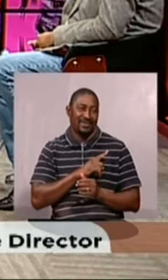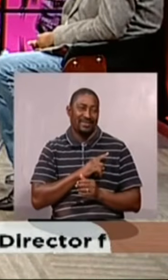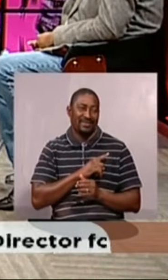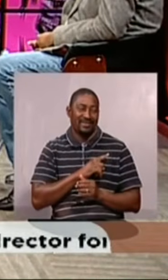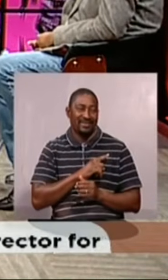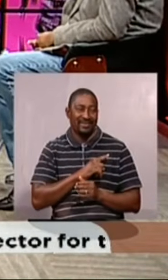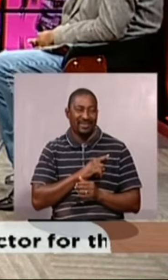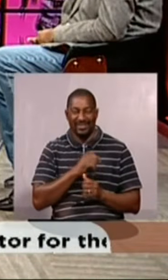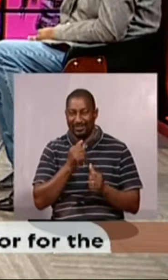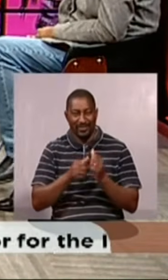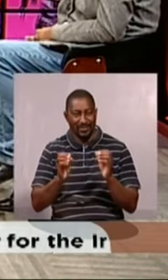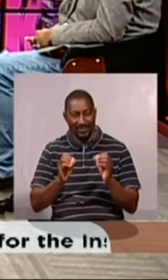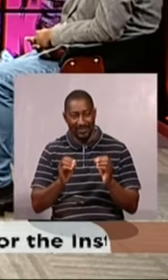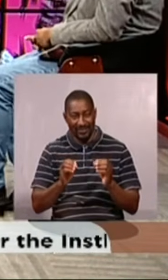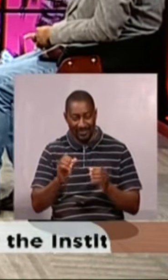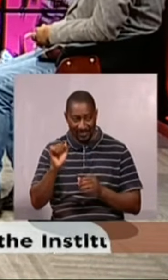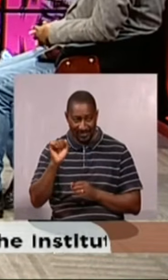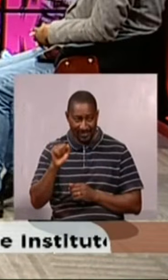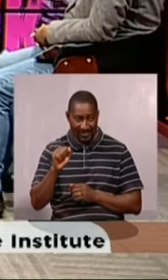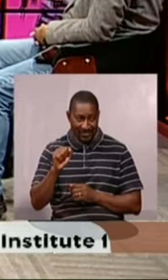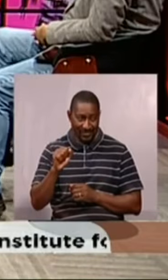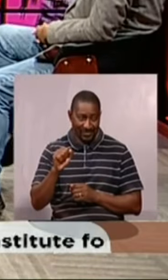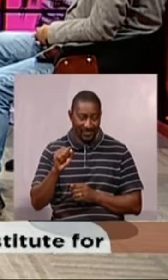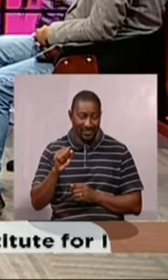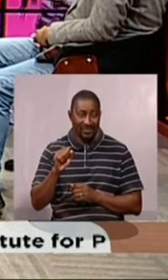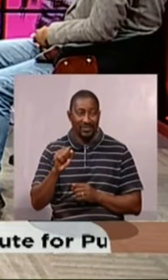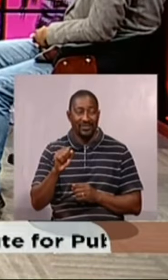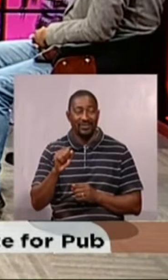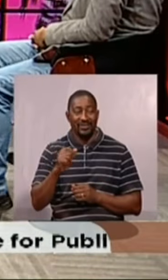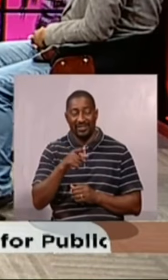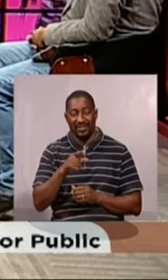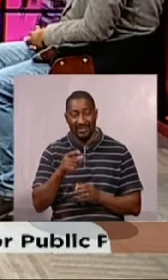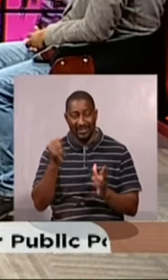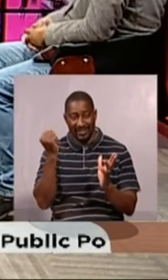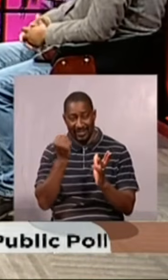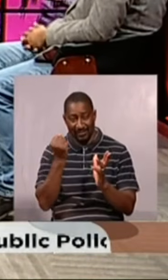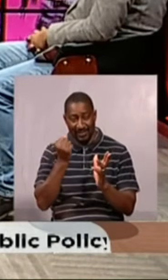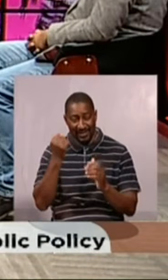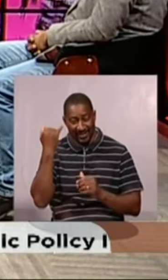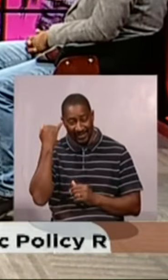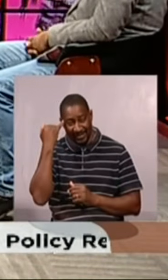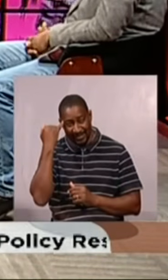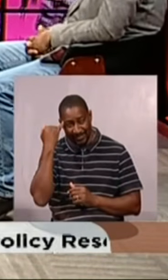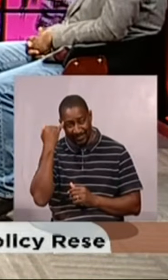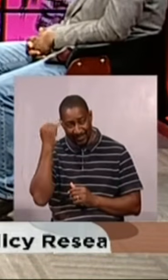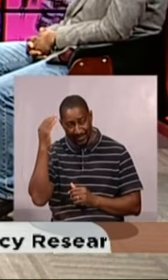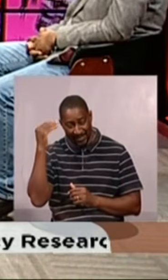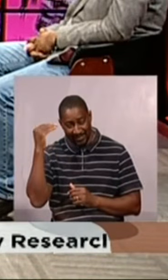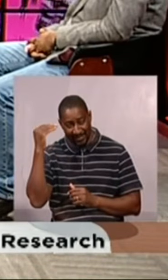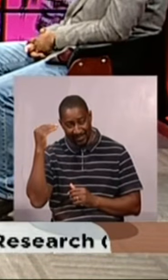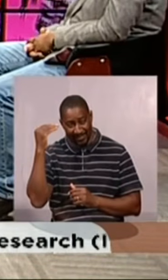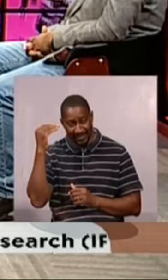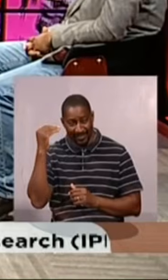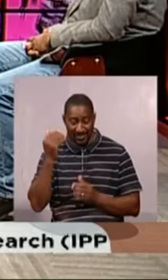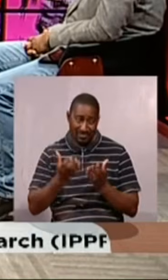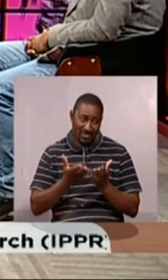well, in essence, the worst thing is that it does expose you to criminal behaviour. So somebody can quite easily defraud you if they